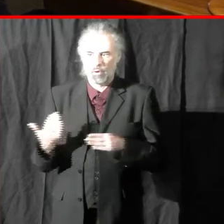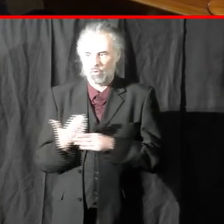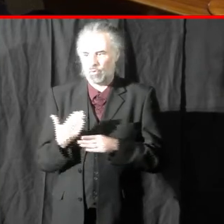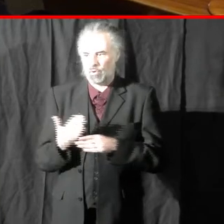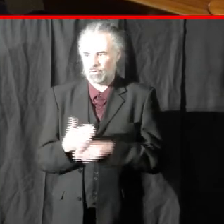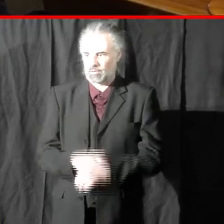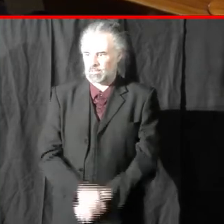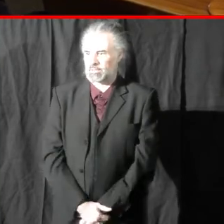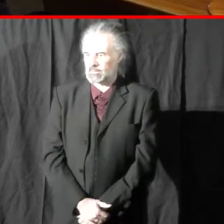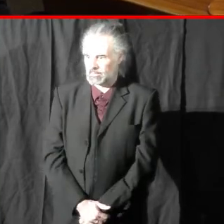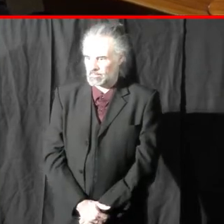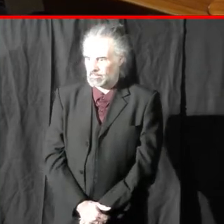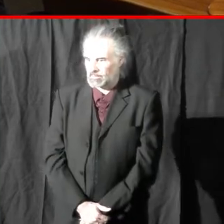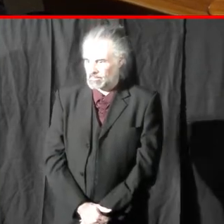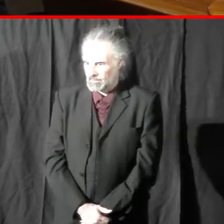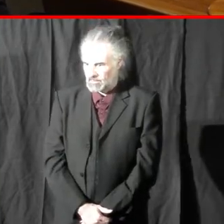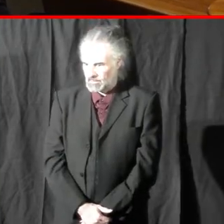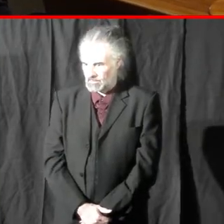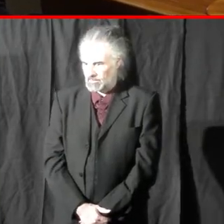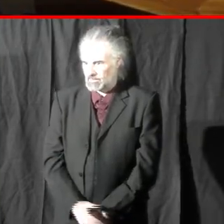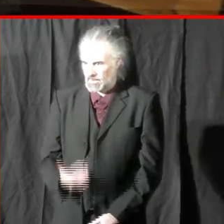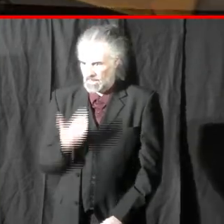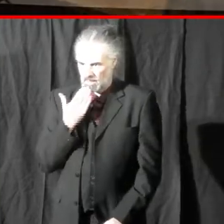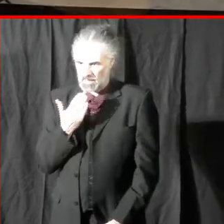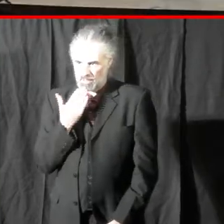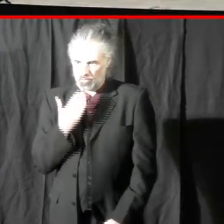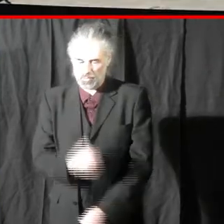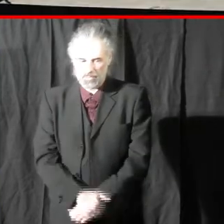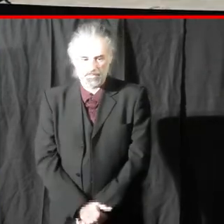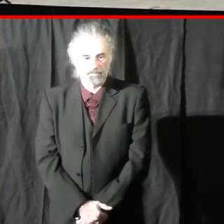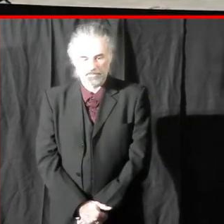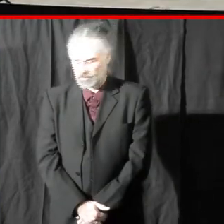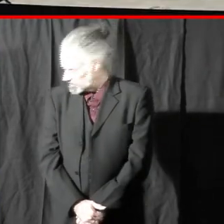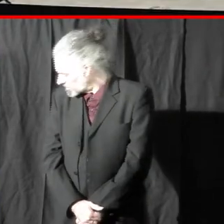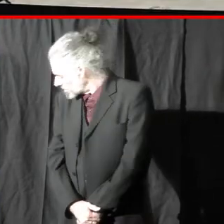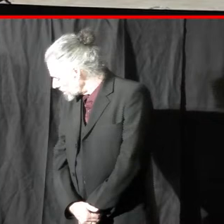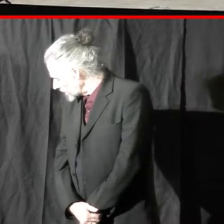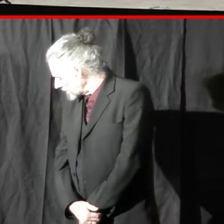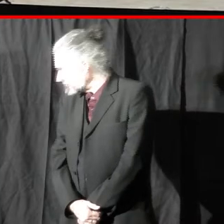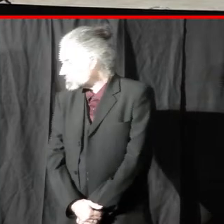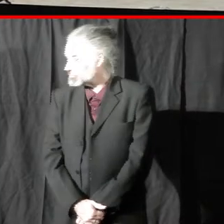Tell me how it works. Okay. All right, so thank you very much for that. Let's have...